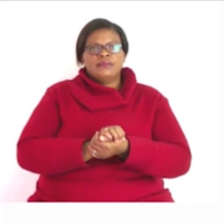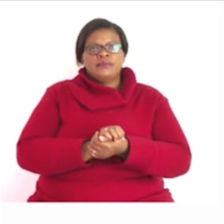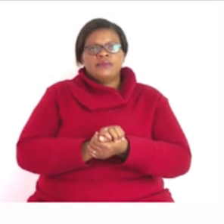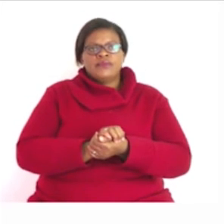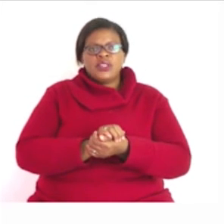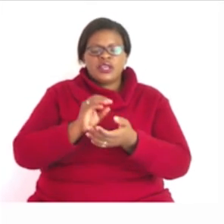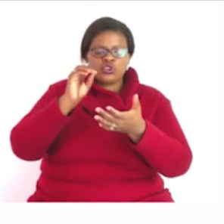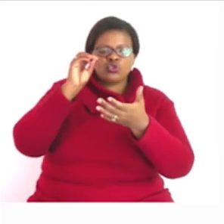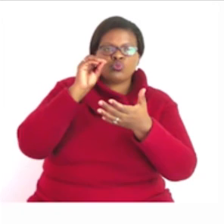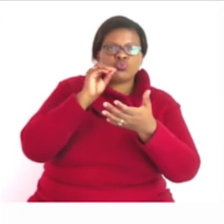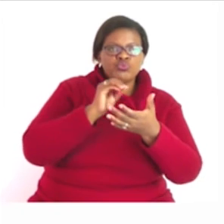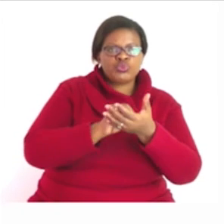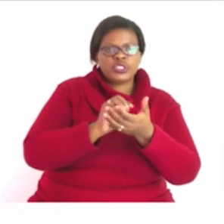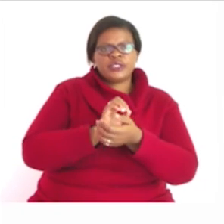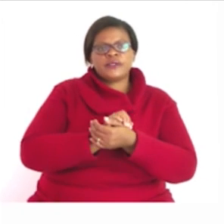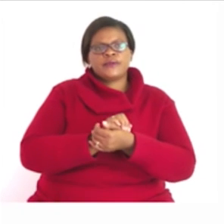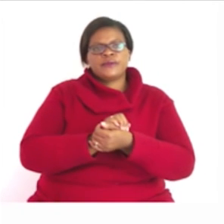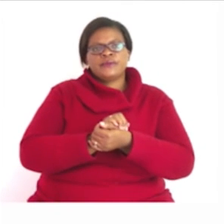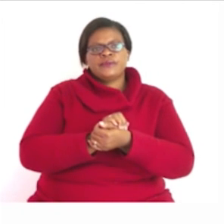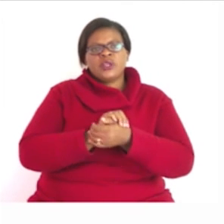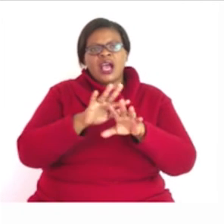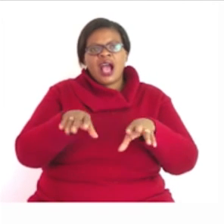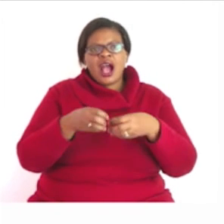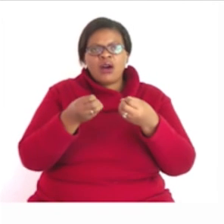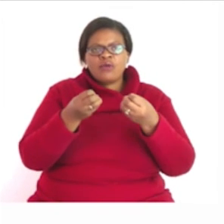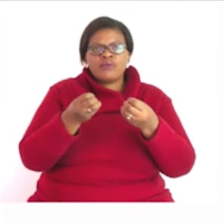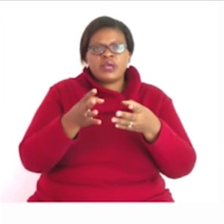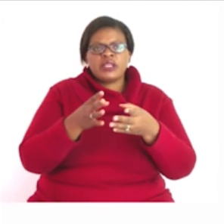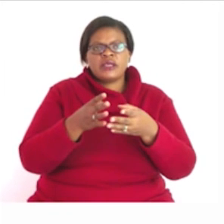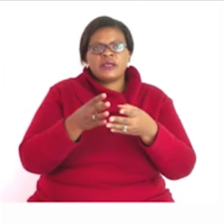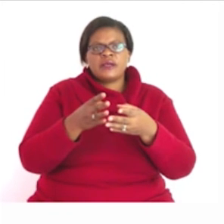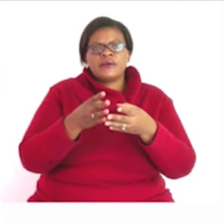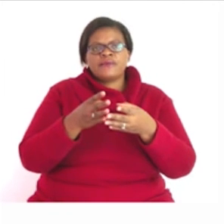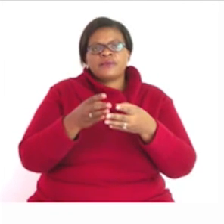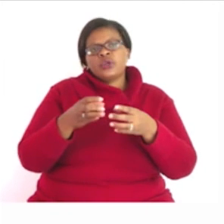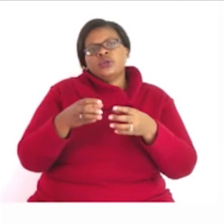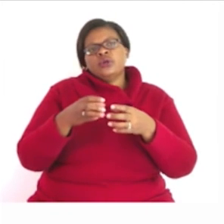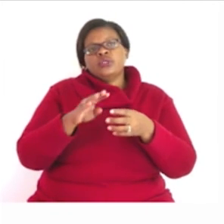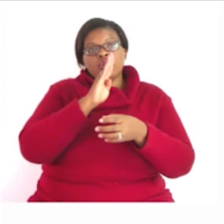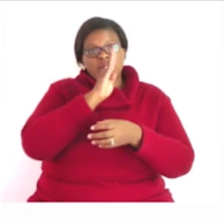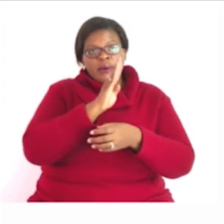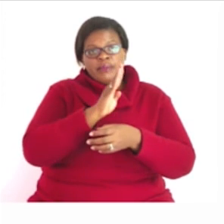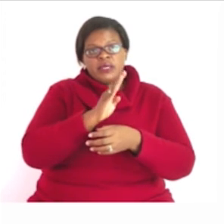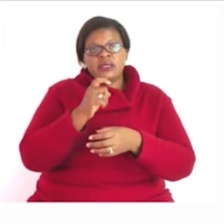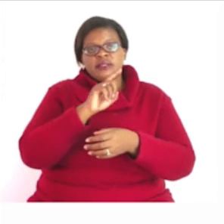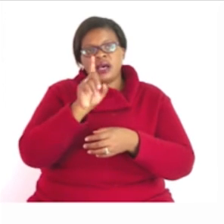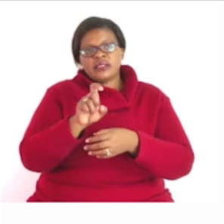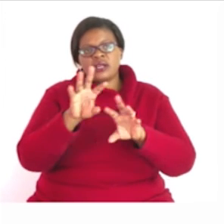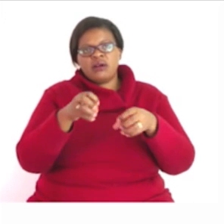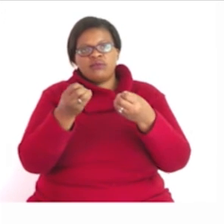2B, it says, how many composite numbers do we have from 1